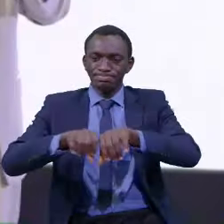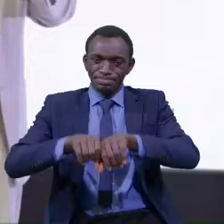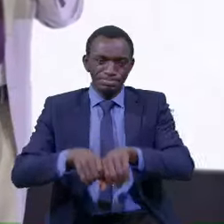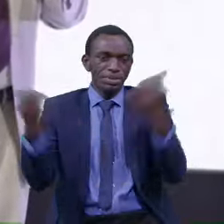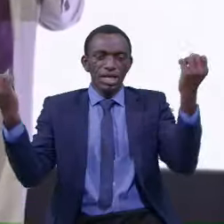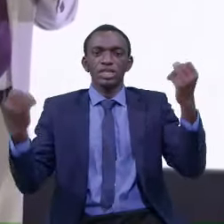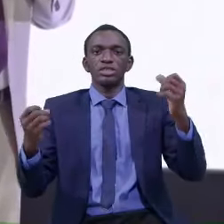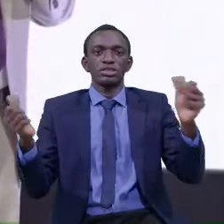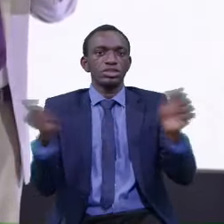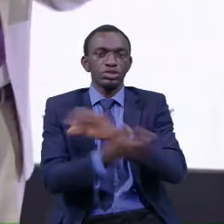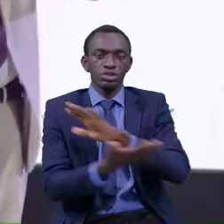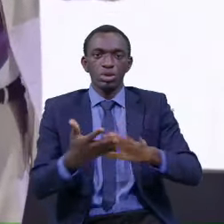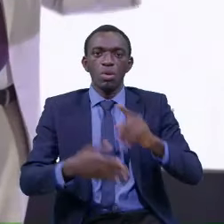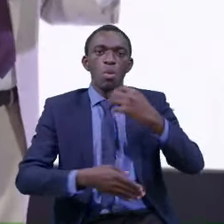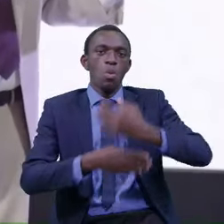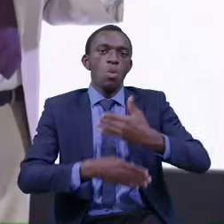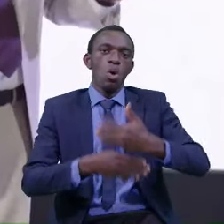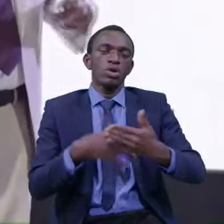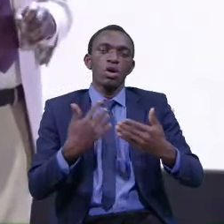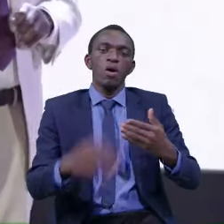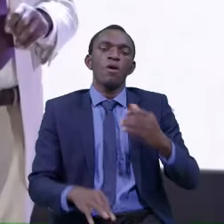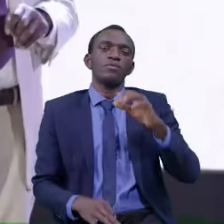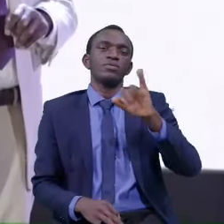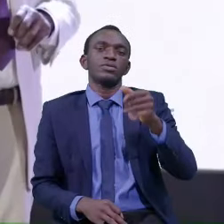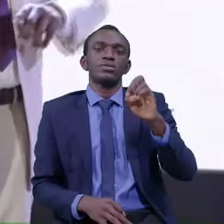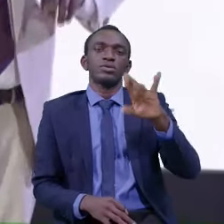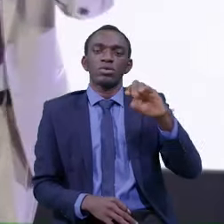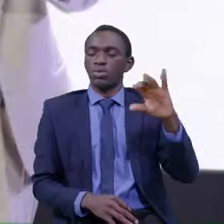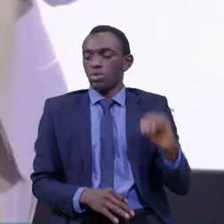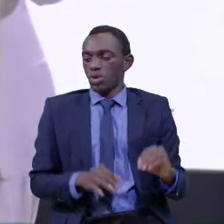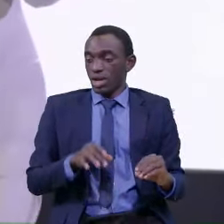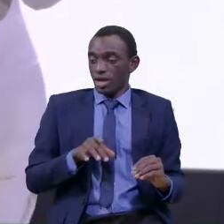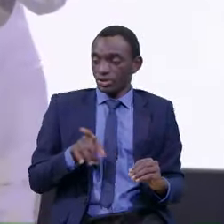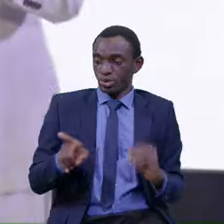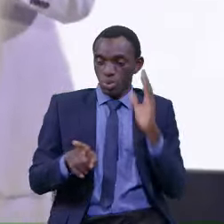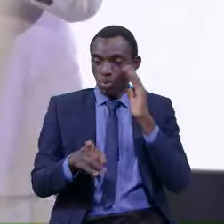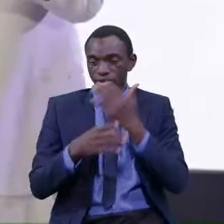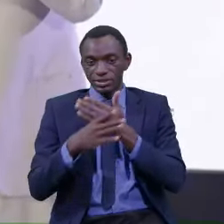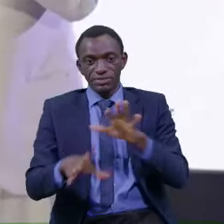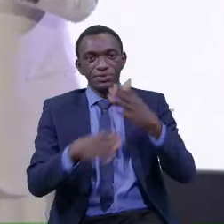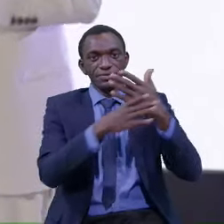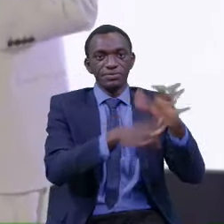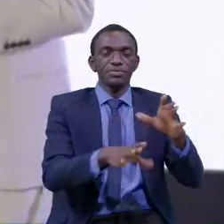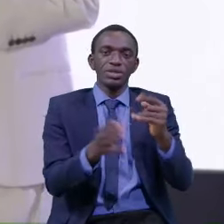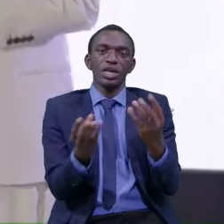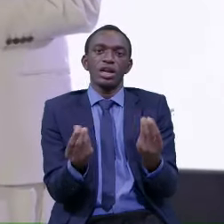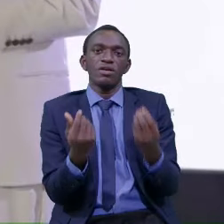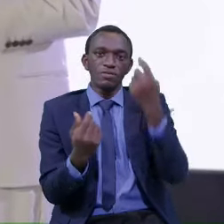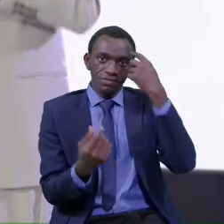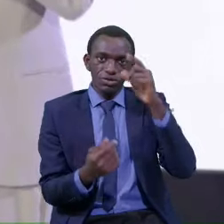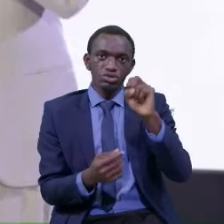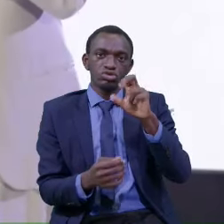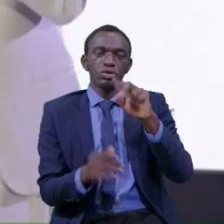and distribute and divide all the land for the 12 tribes of Israel. That is